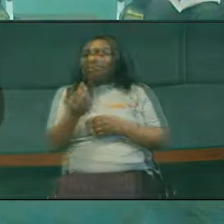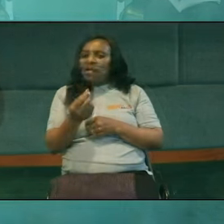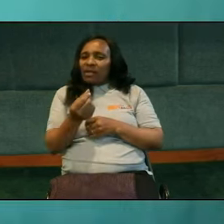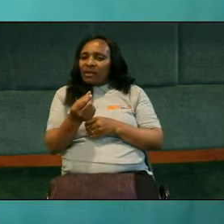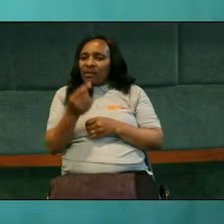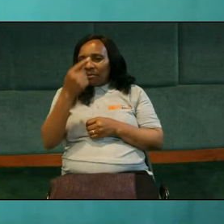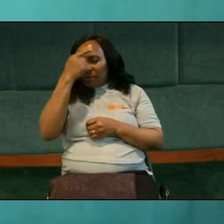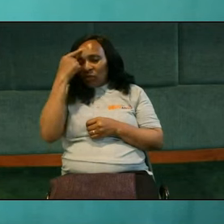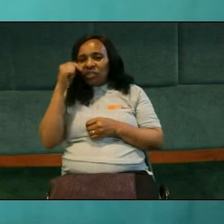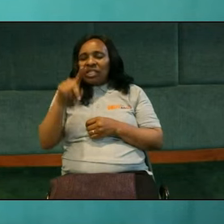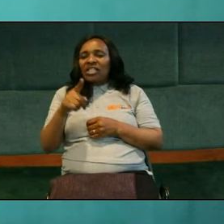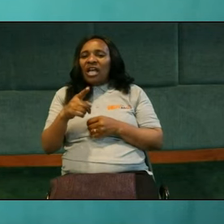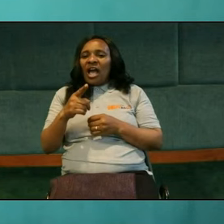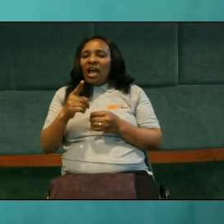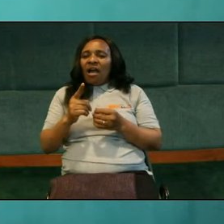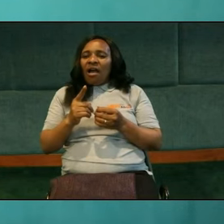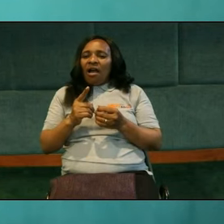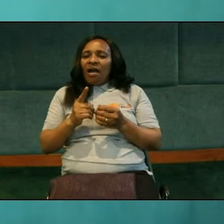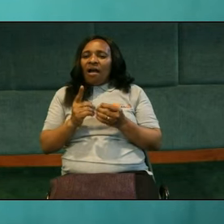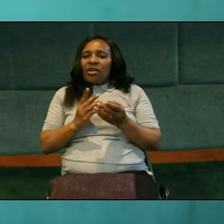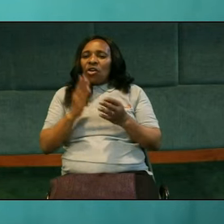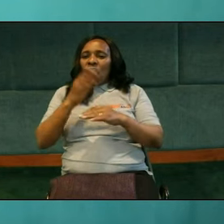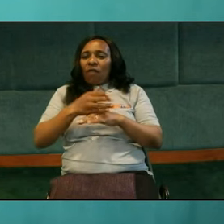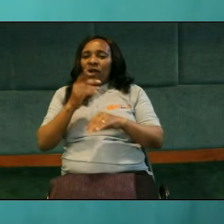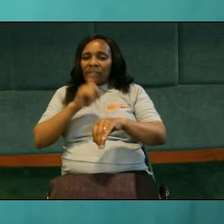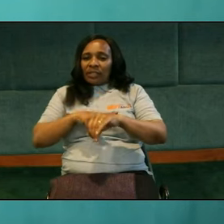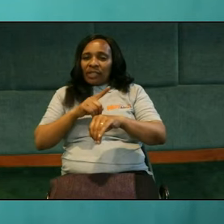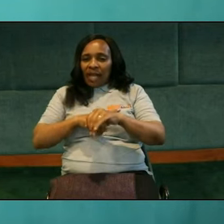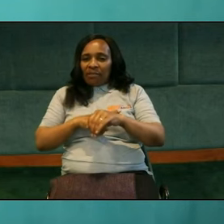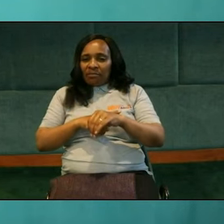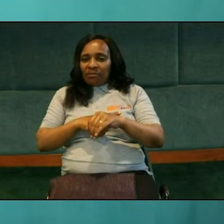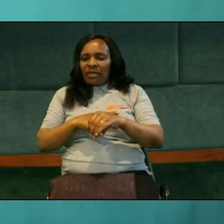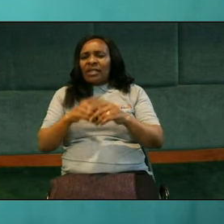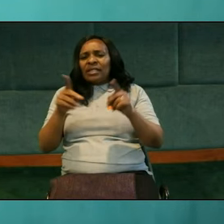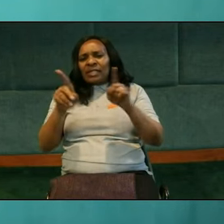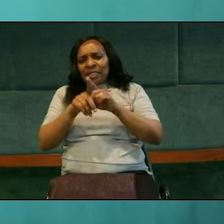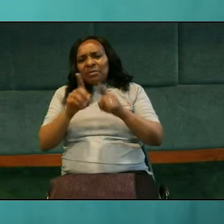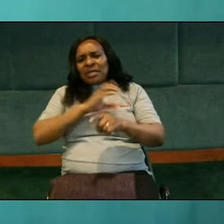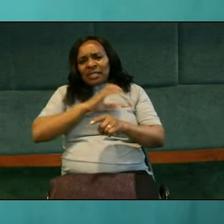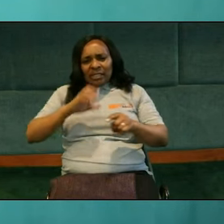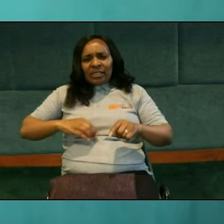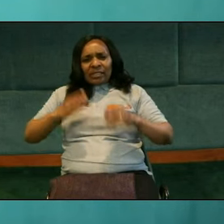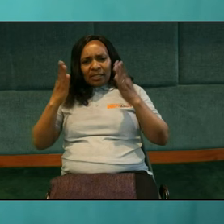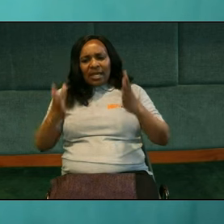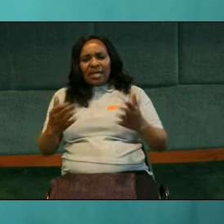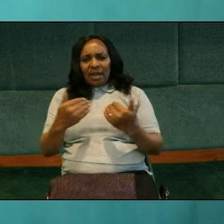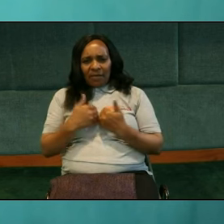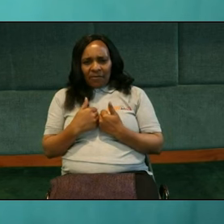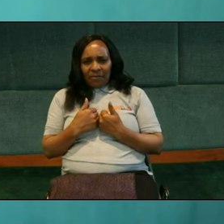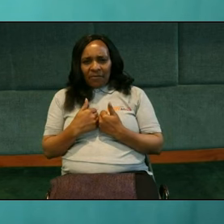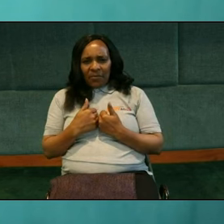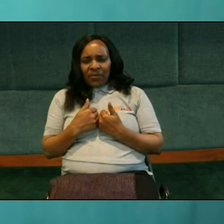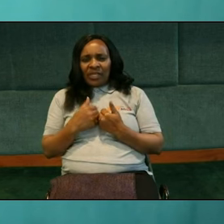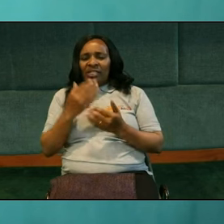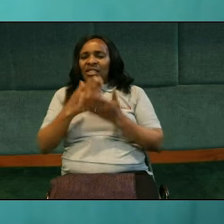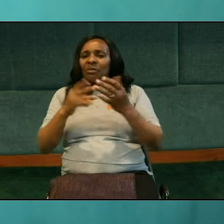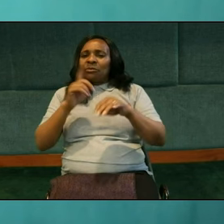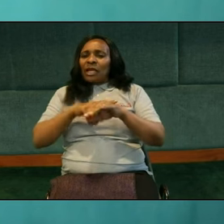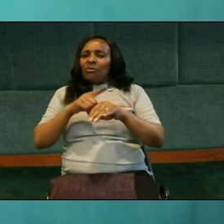remedial. Mm-hmm. And as a Christian, you sometimes feel